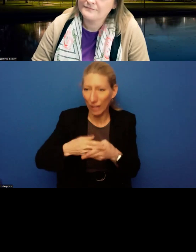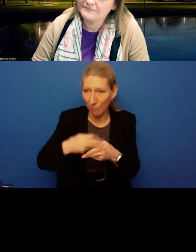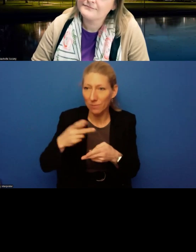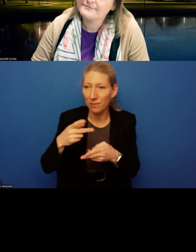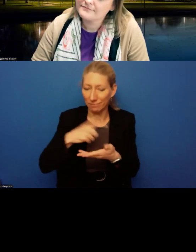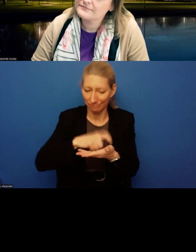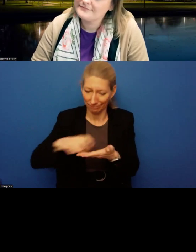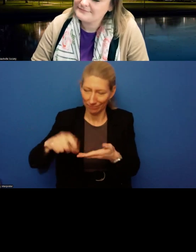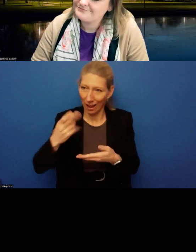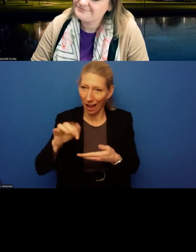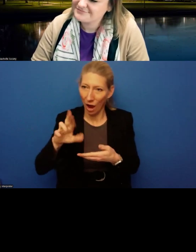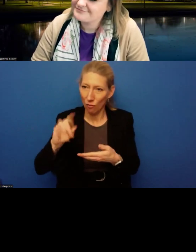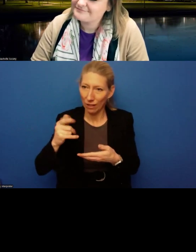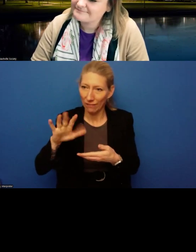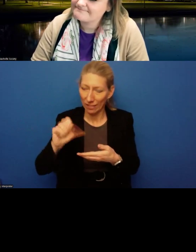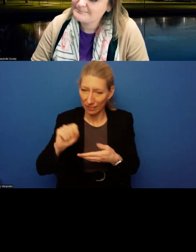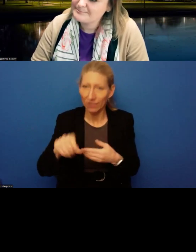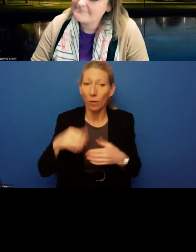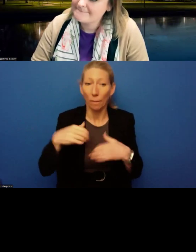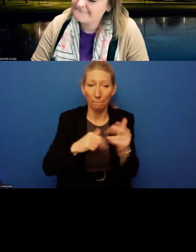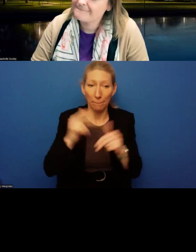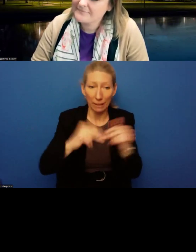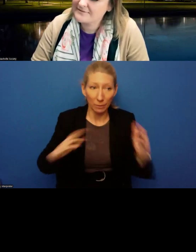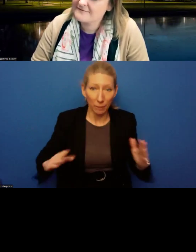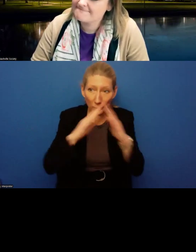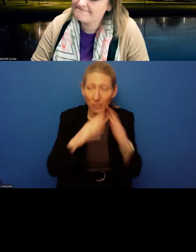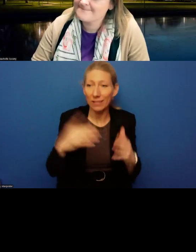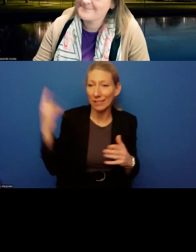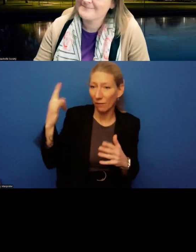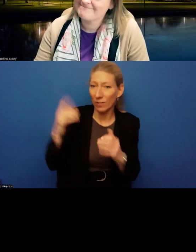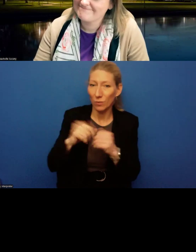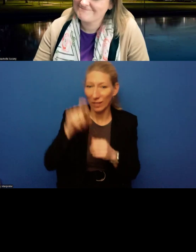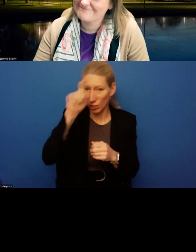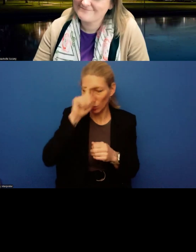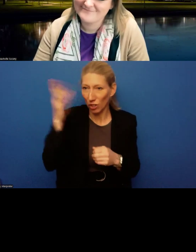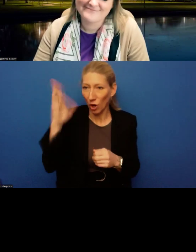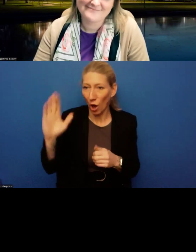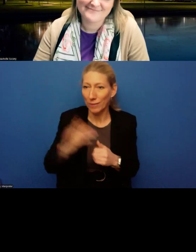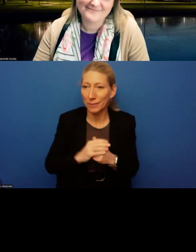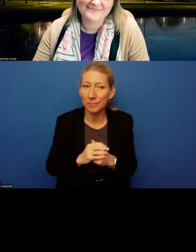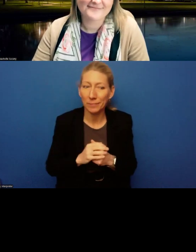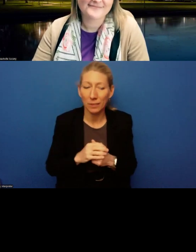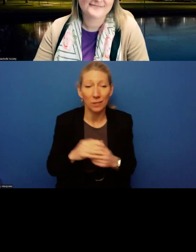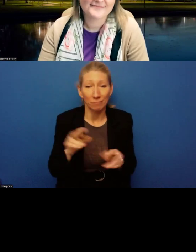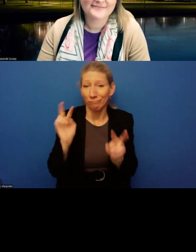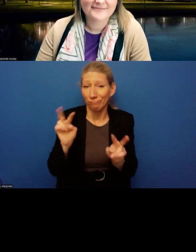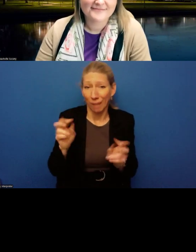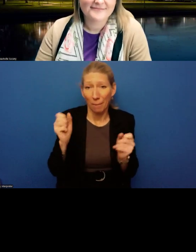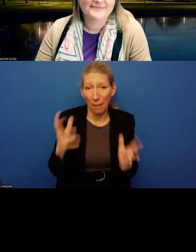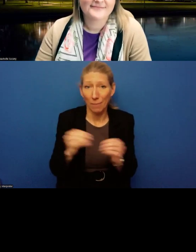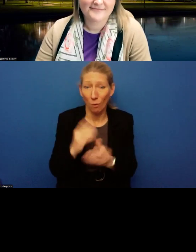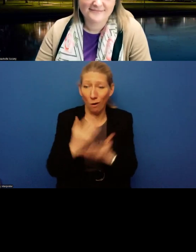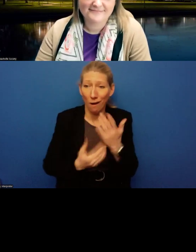well as build pyramids and take selfies with Egyptian gods. We look forward to many more hands-on history outreach